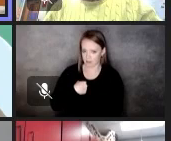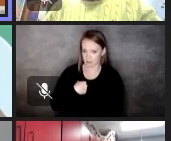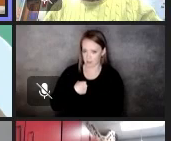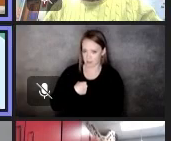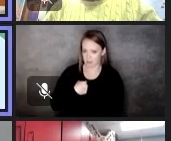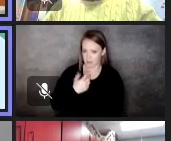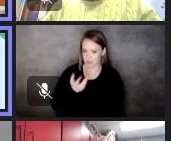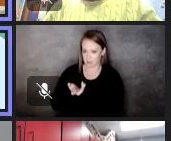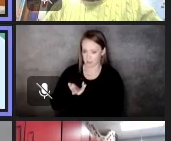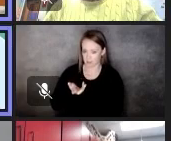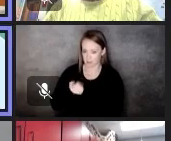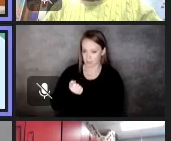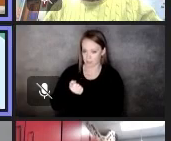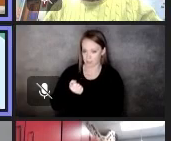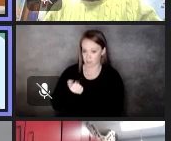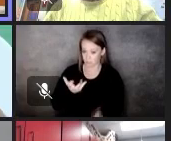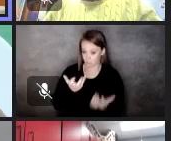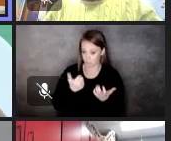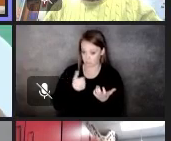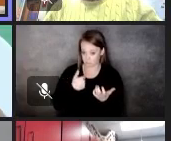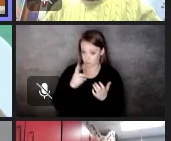You want me to present your slides?